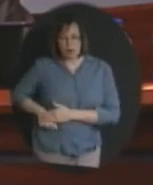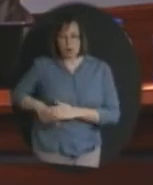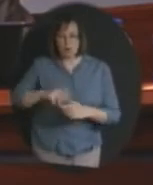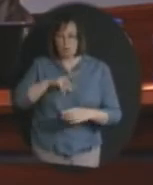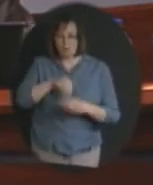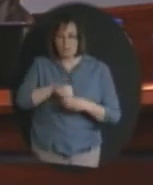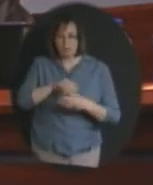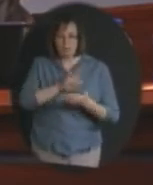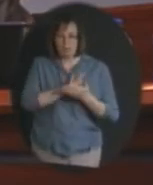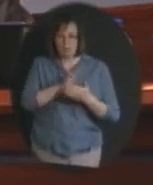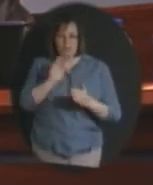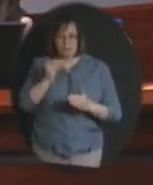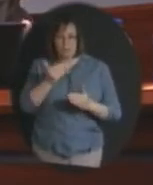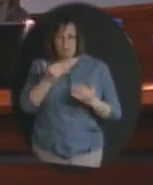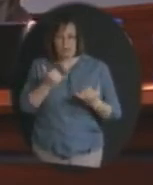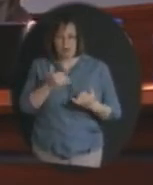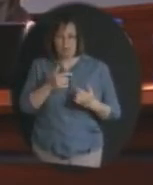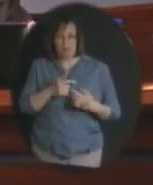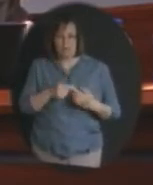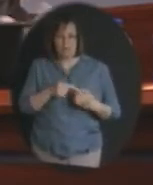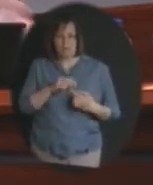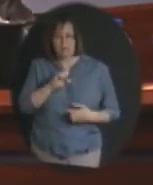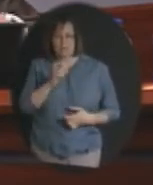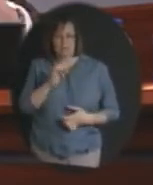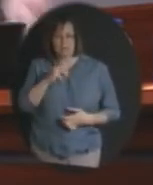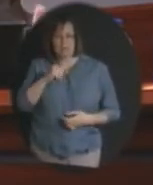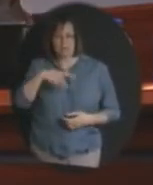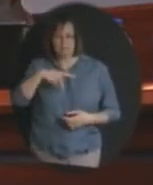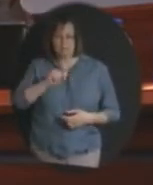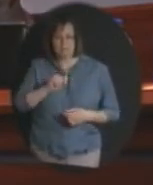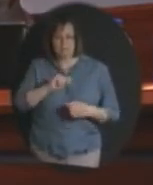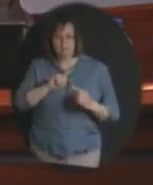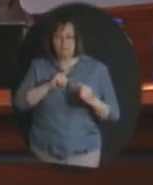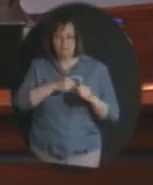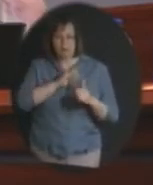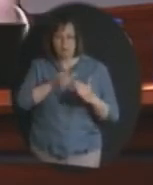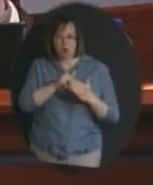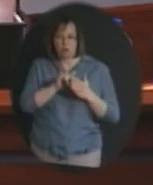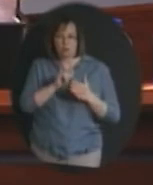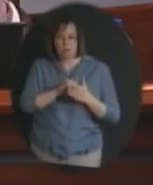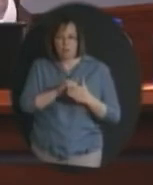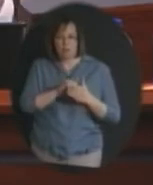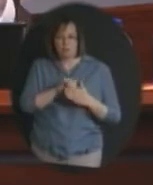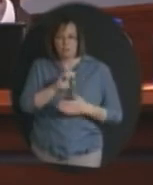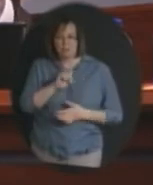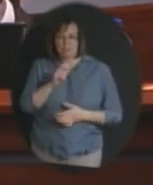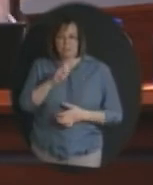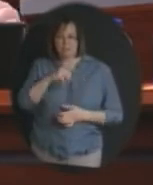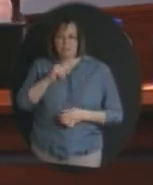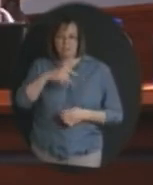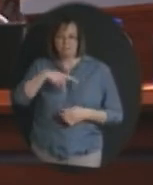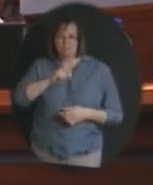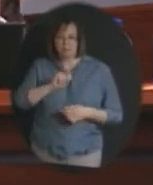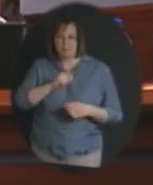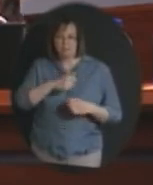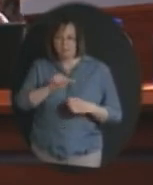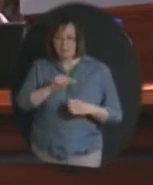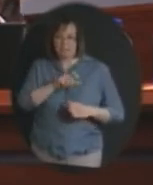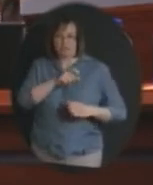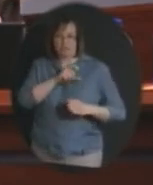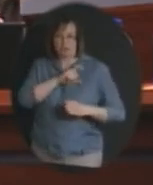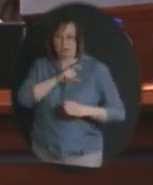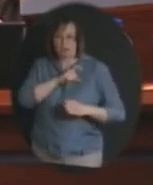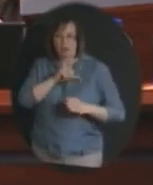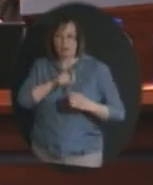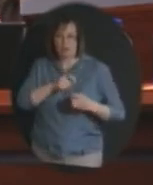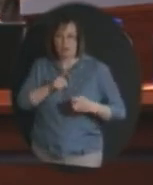It appears now that we will be exempt from all of those bills. For a time it looked like it was going to come back, exempt from any security provisions that we would